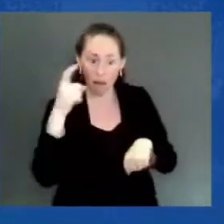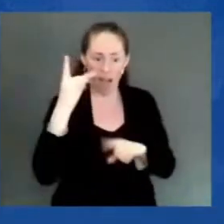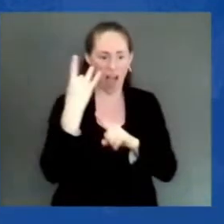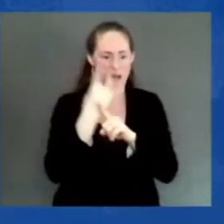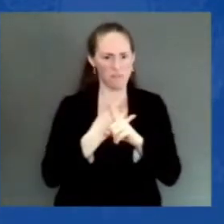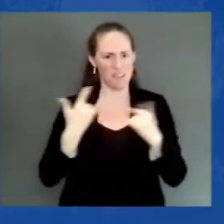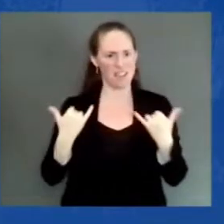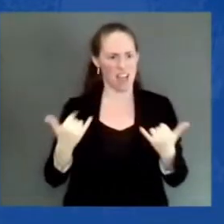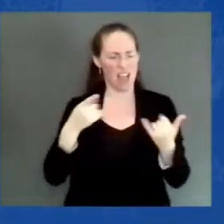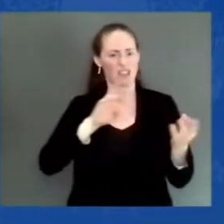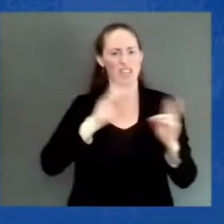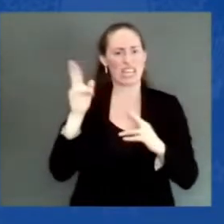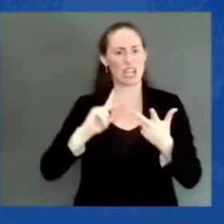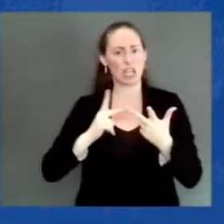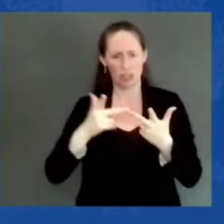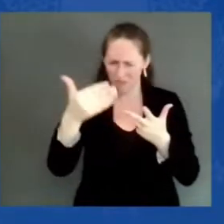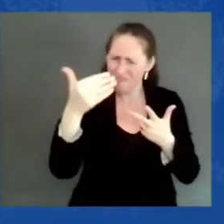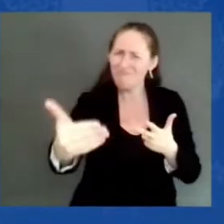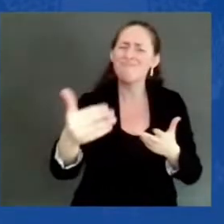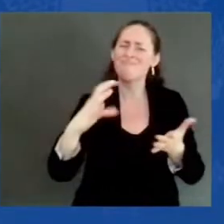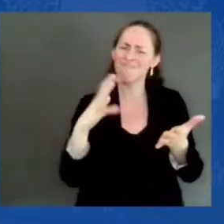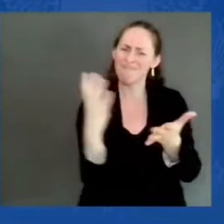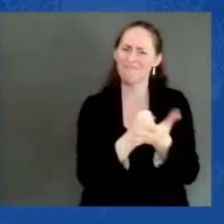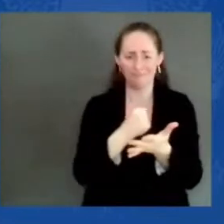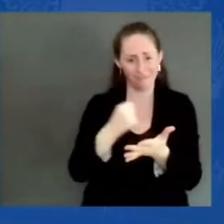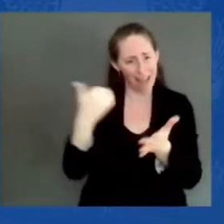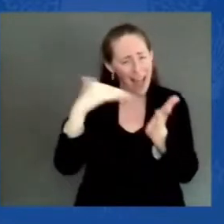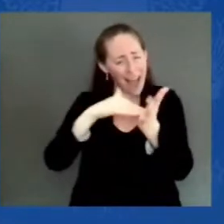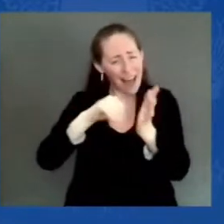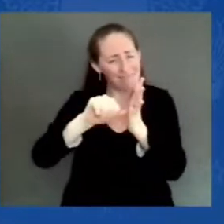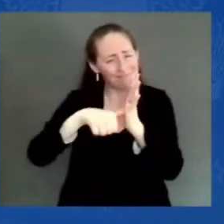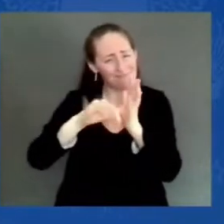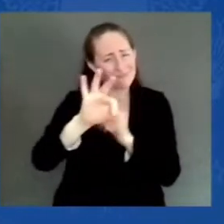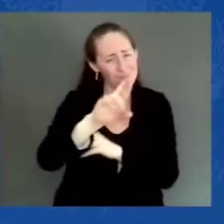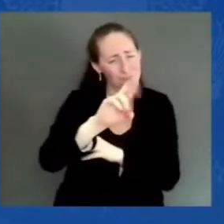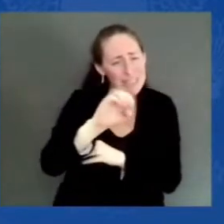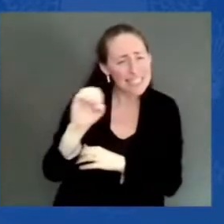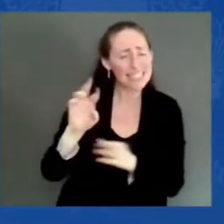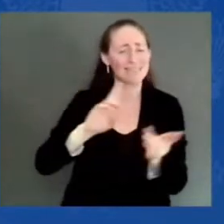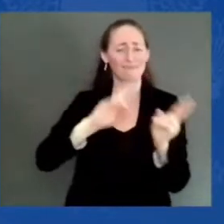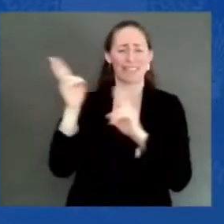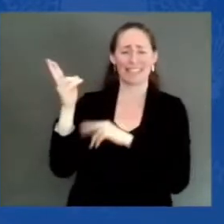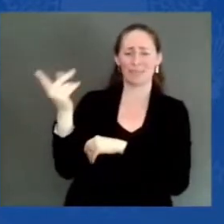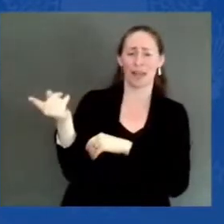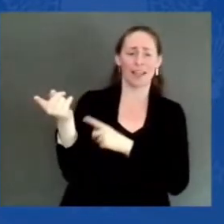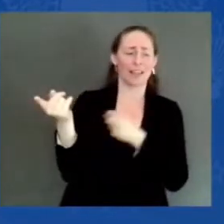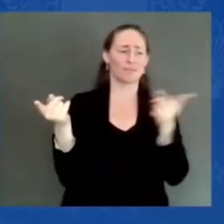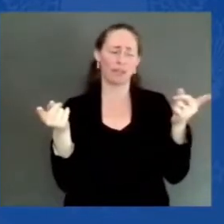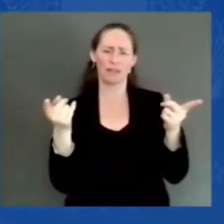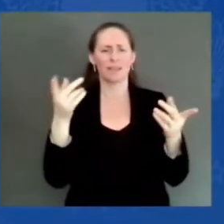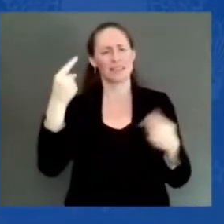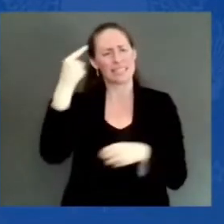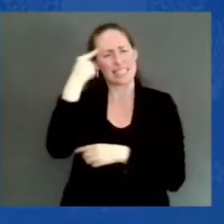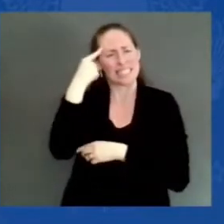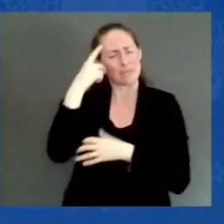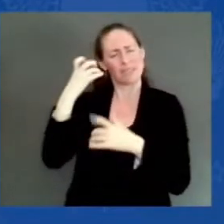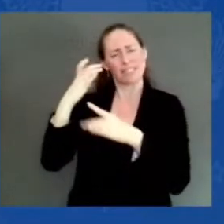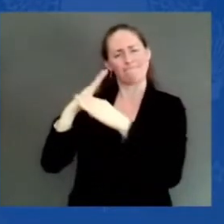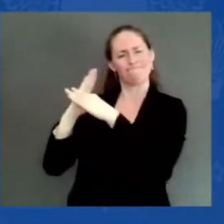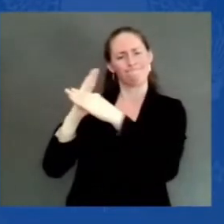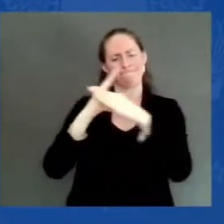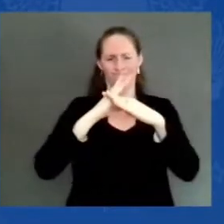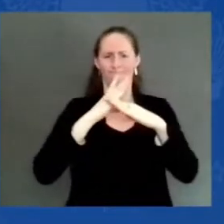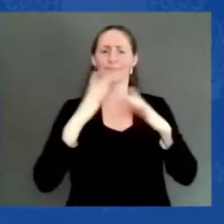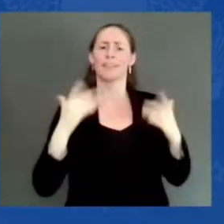that booster shot free, and we have it available. It will make you safer and for longer. And it will help us